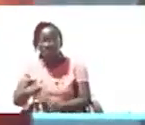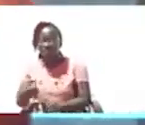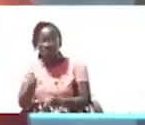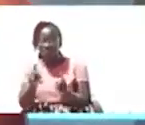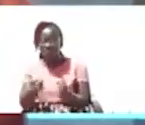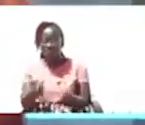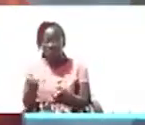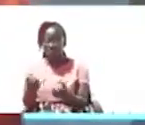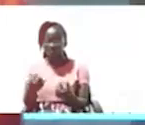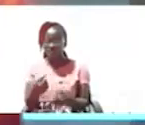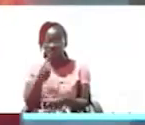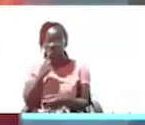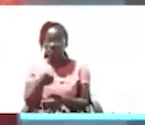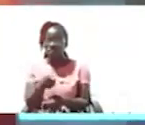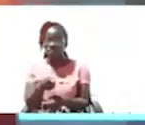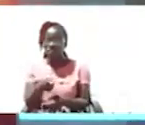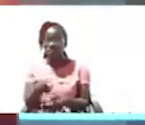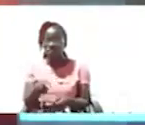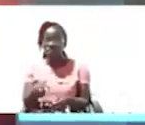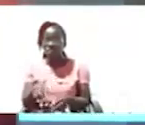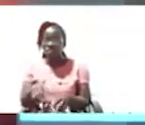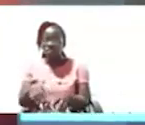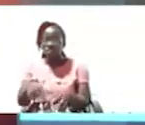somebody comes and says, dig it up again.